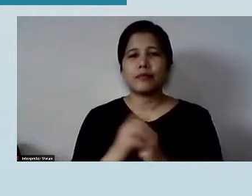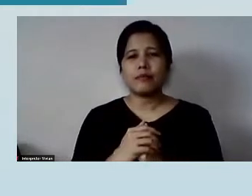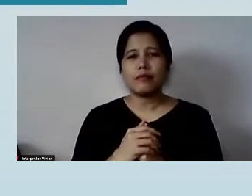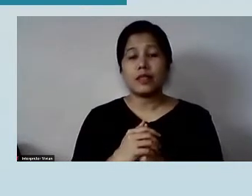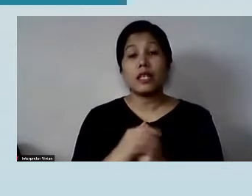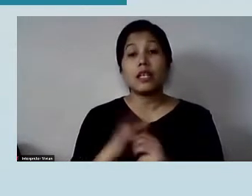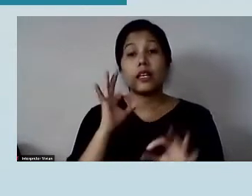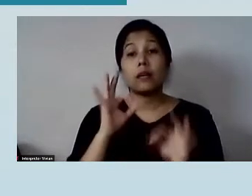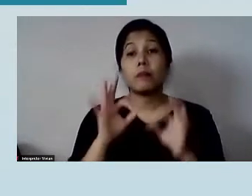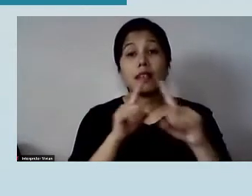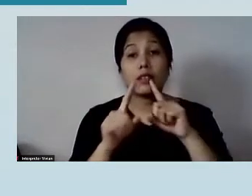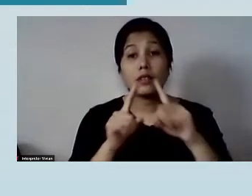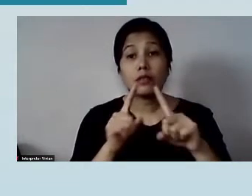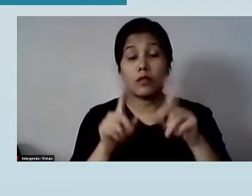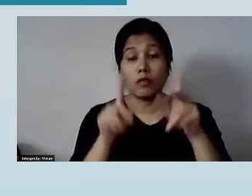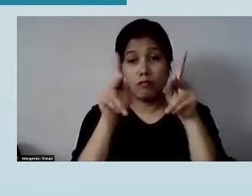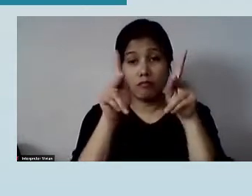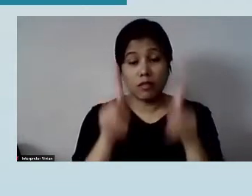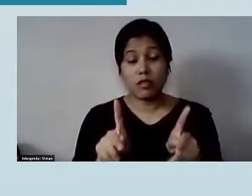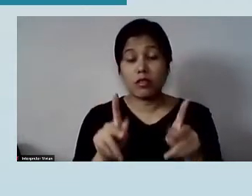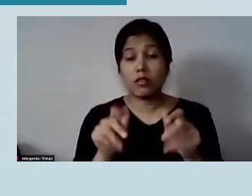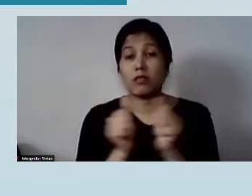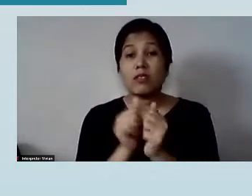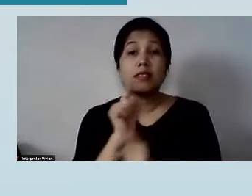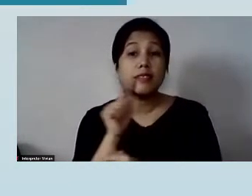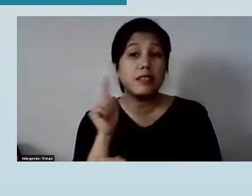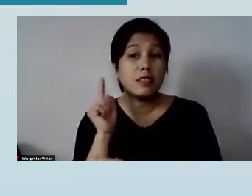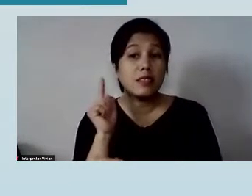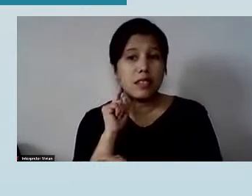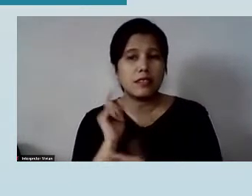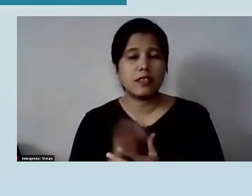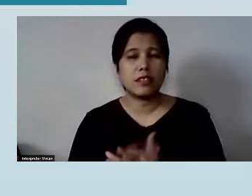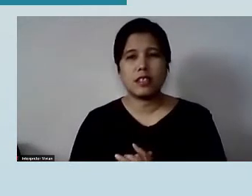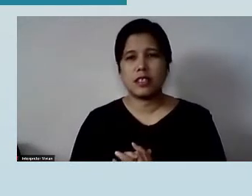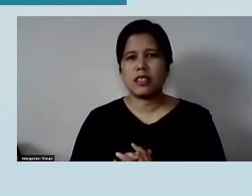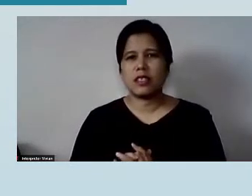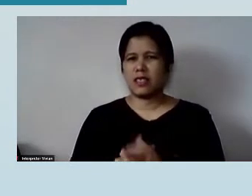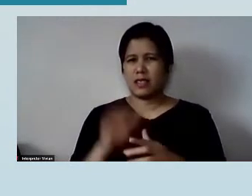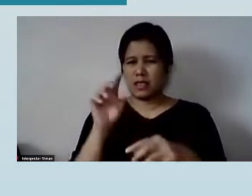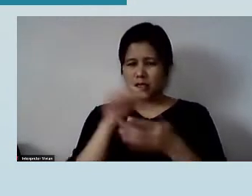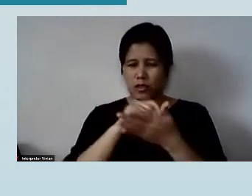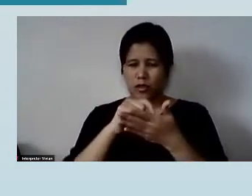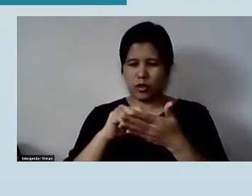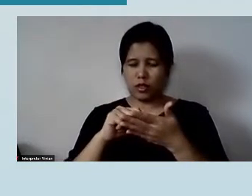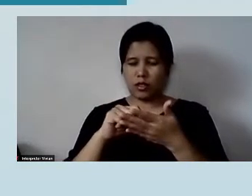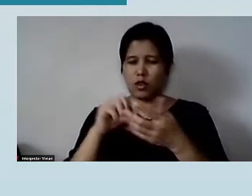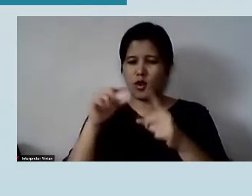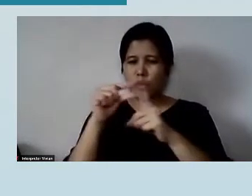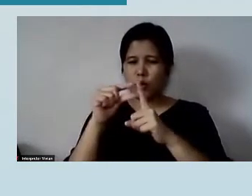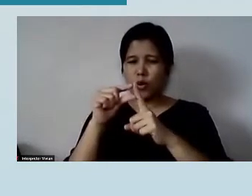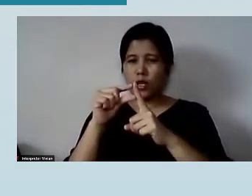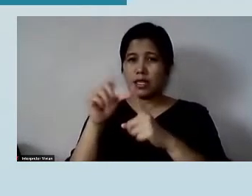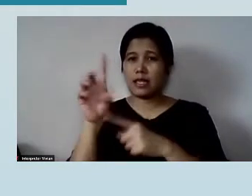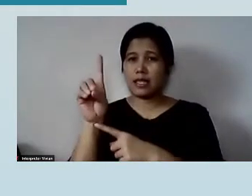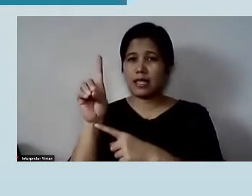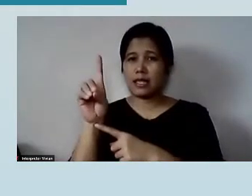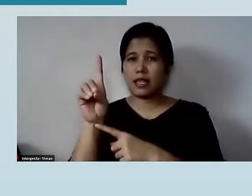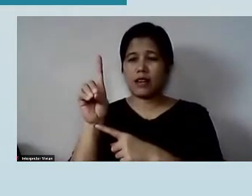nakausap nyo ang mga deaf persons or isinusulat mo yung word na deaf, you're pertaining to